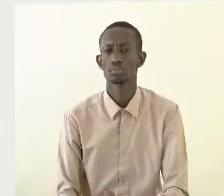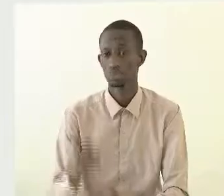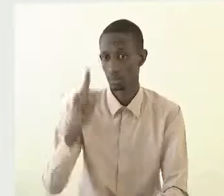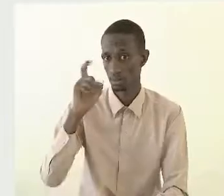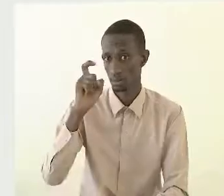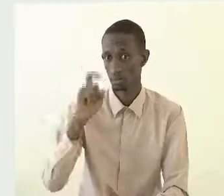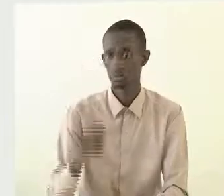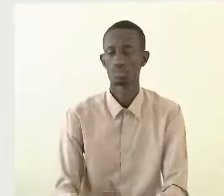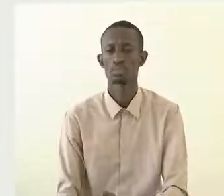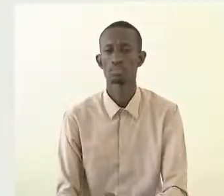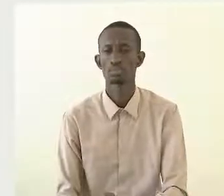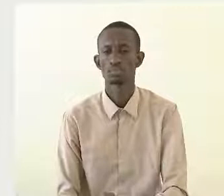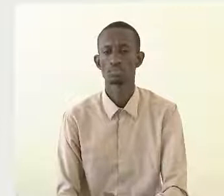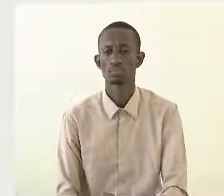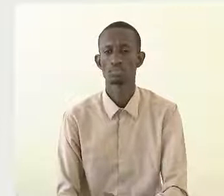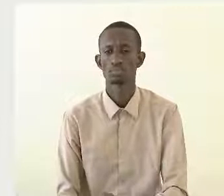dx.